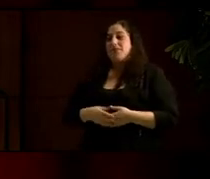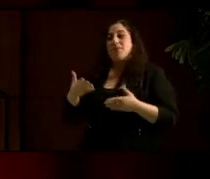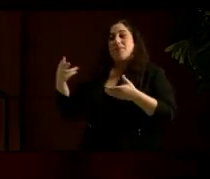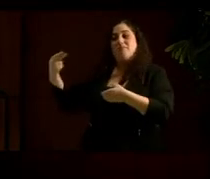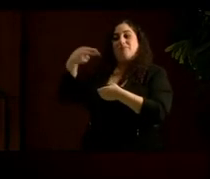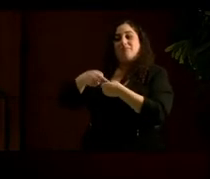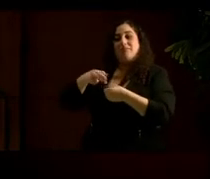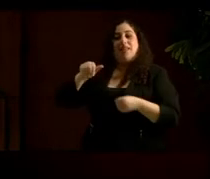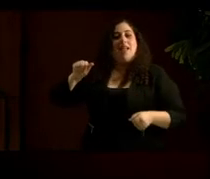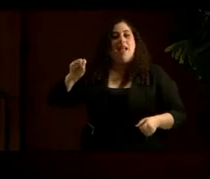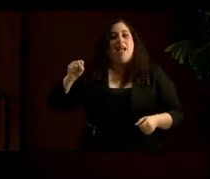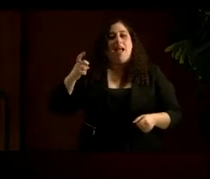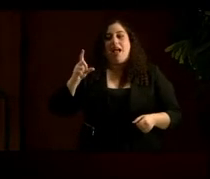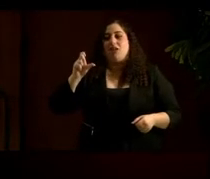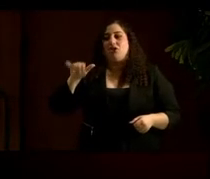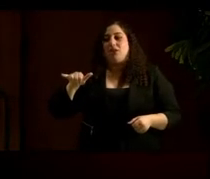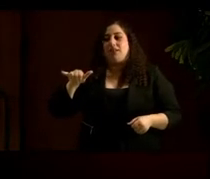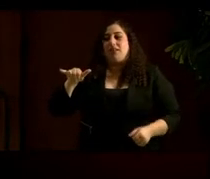Tejada.